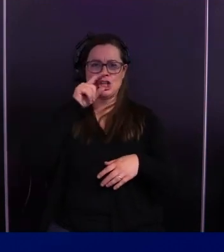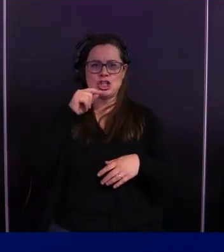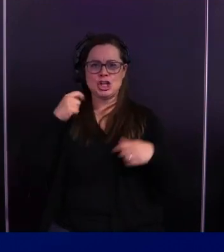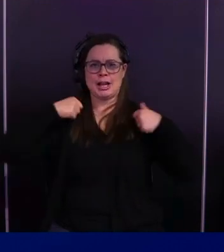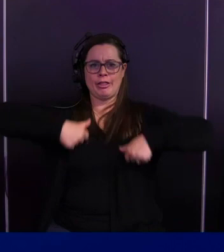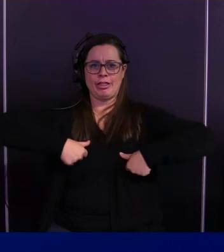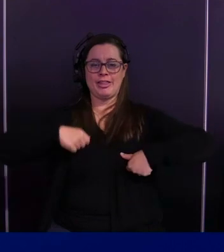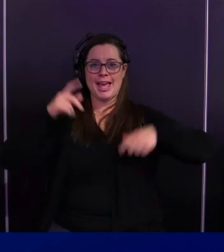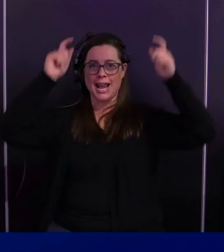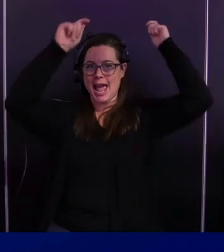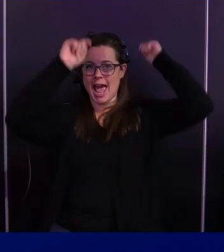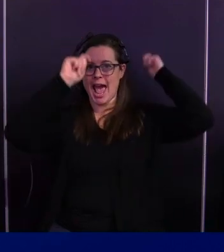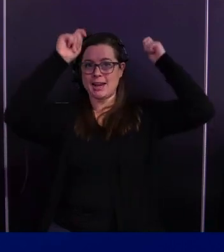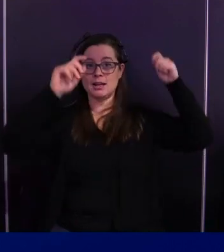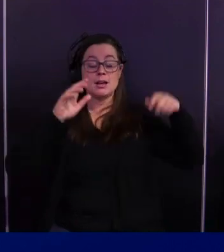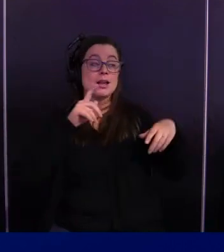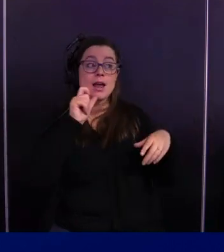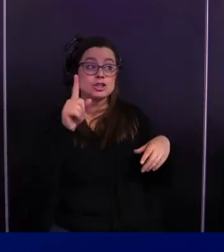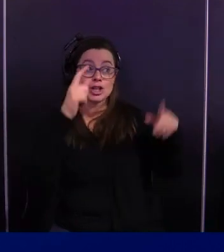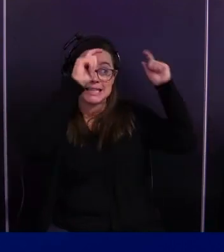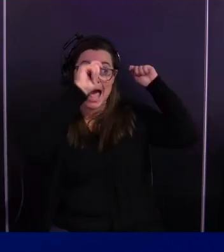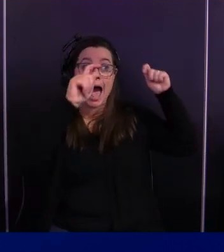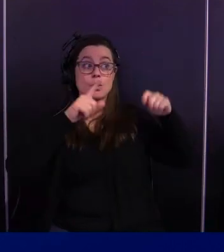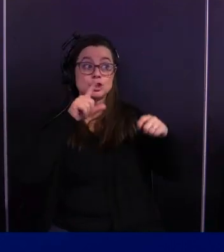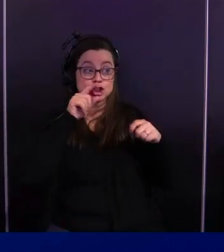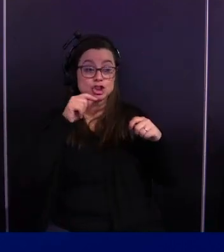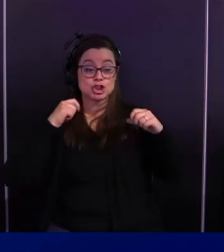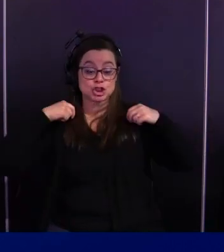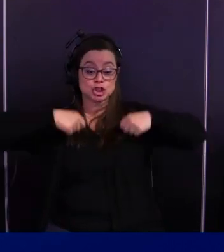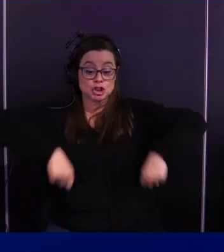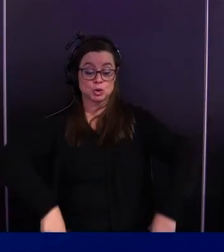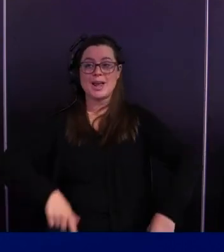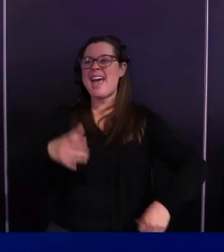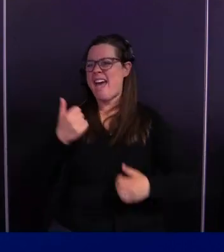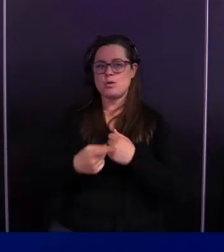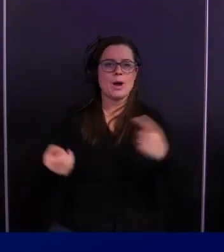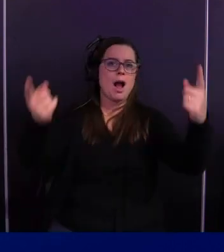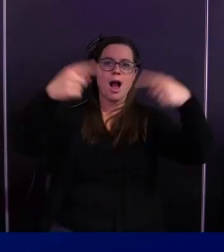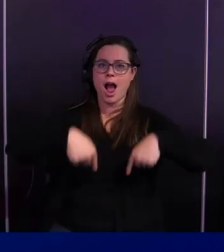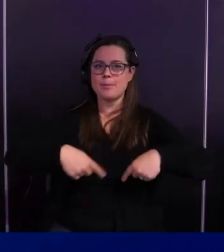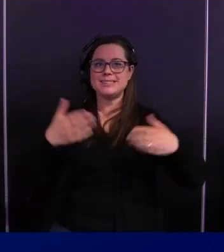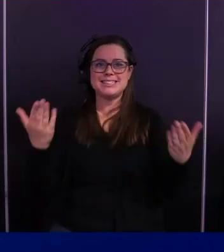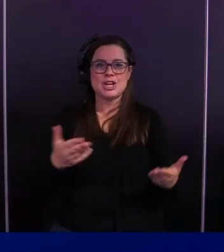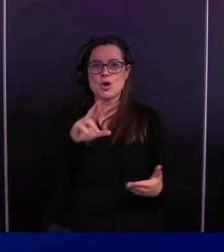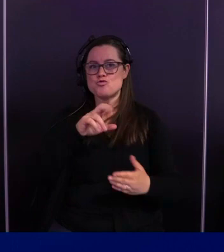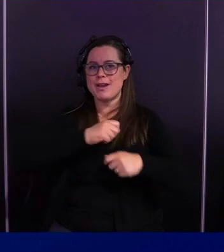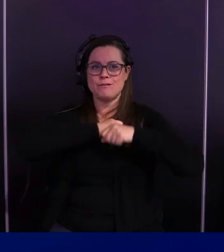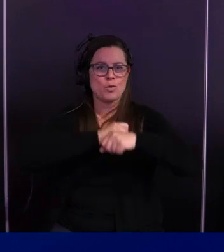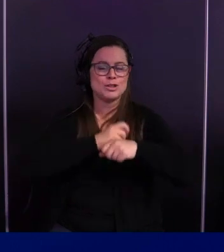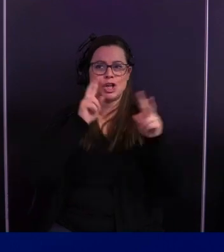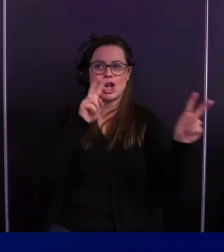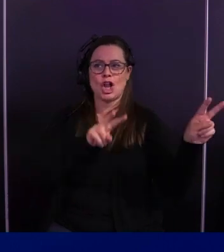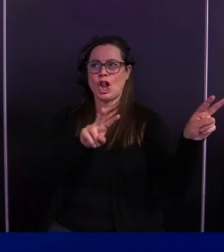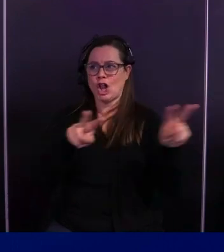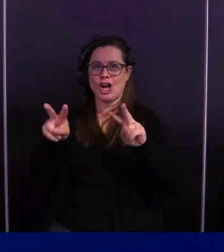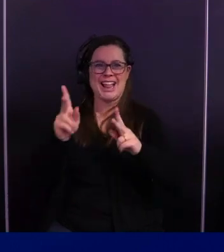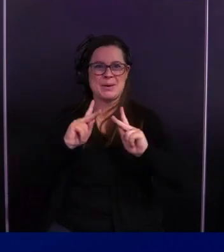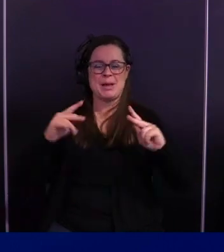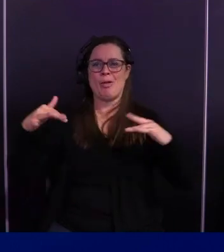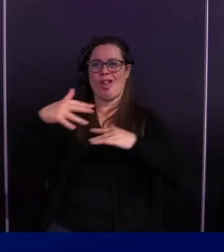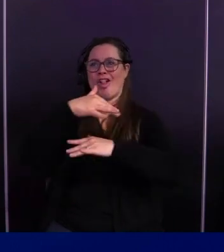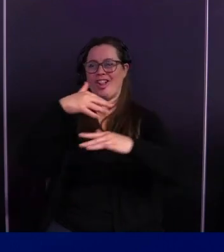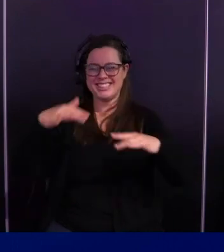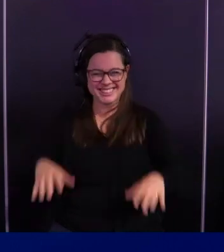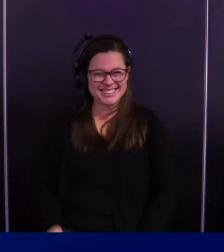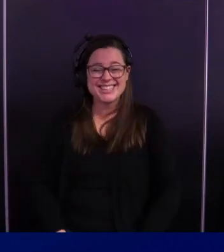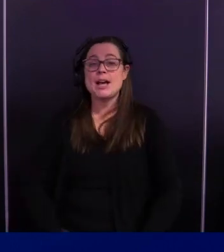just a hat. He's wearing a chicken. The chicken suit. Everyone needs to come down to reInvent to Reinforce to check this out. All right, so